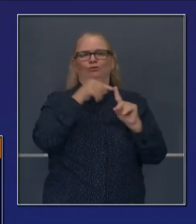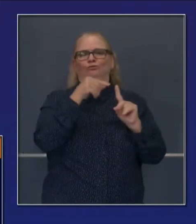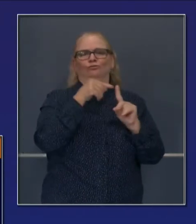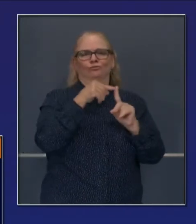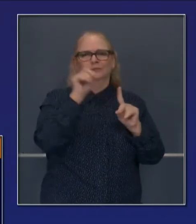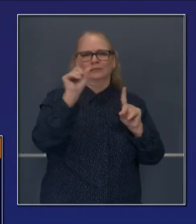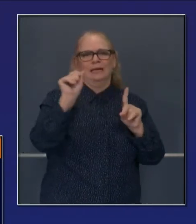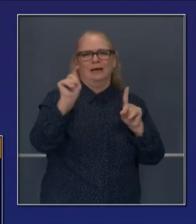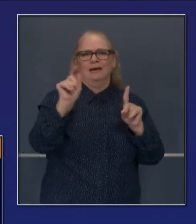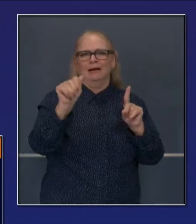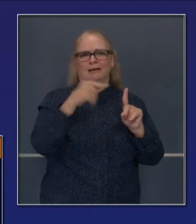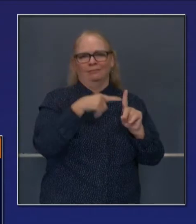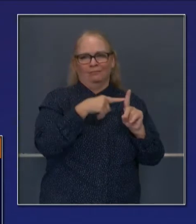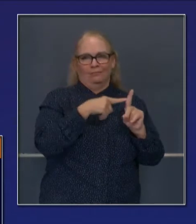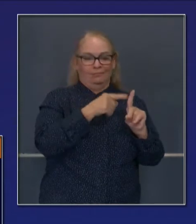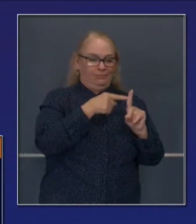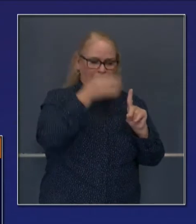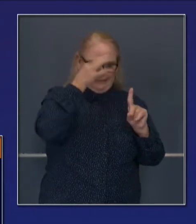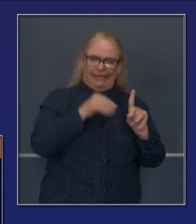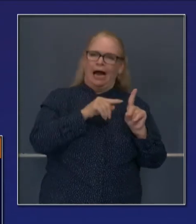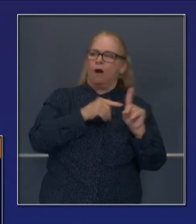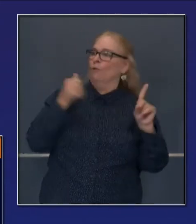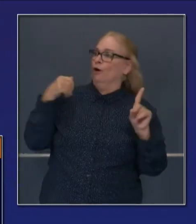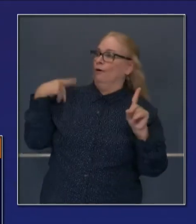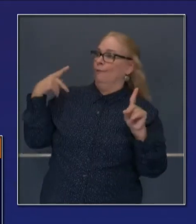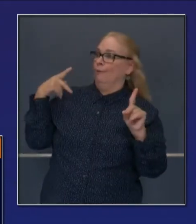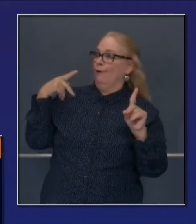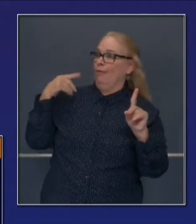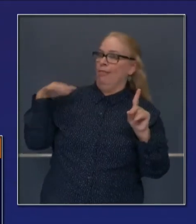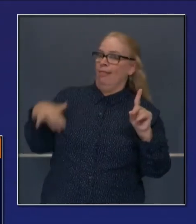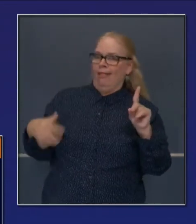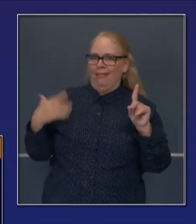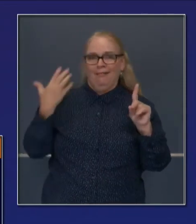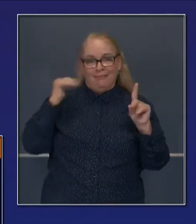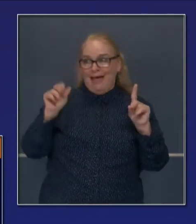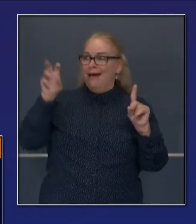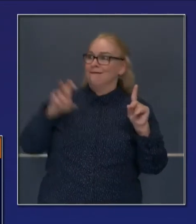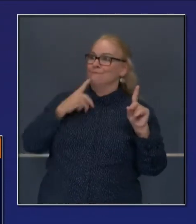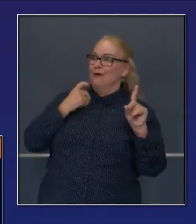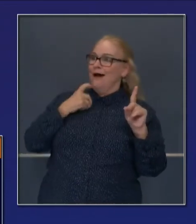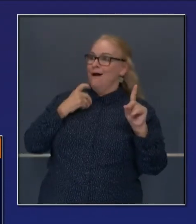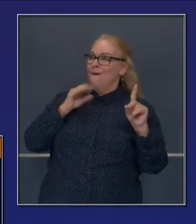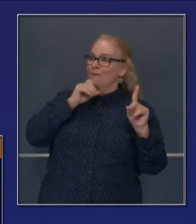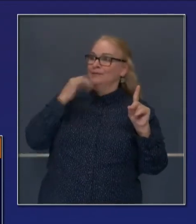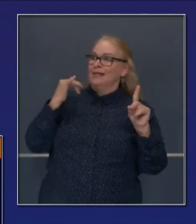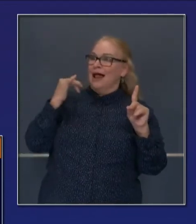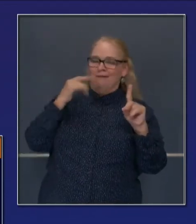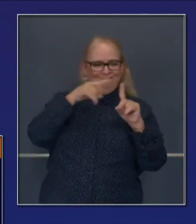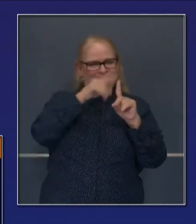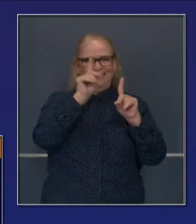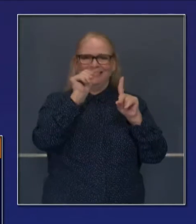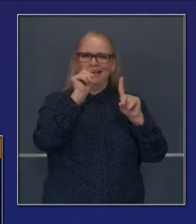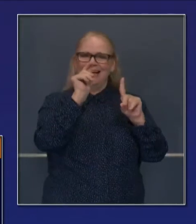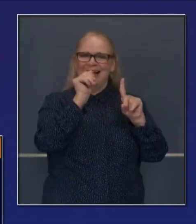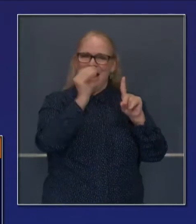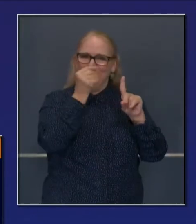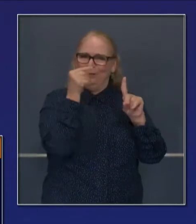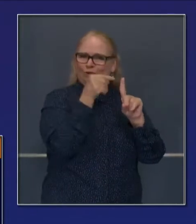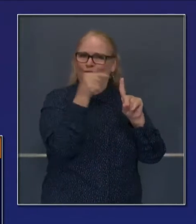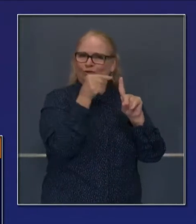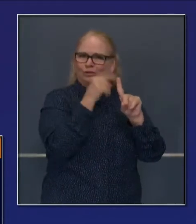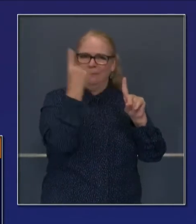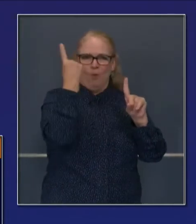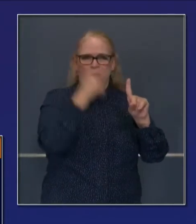by information that's garnered on the basis of case rates and positivity rates in the framework we put out now a number of months